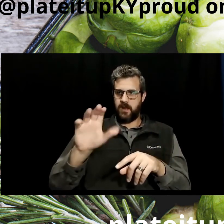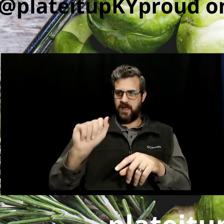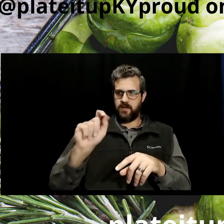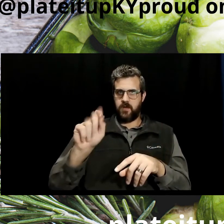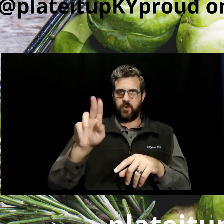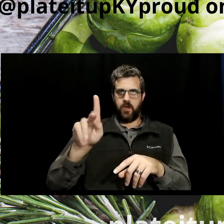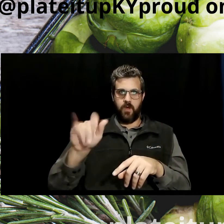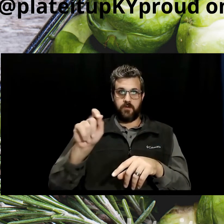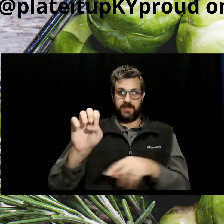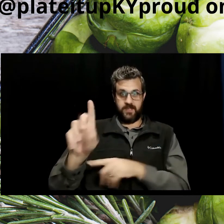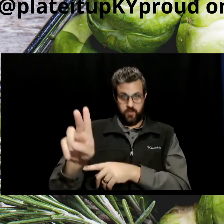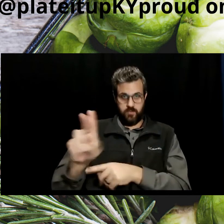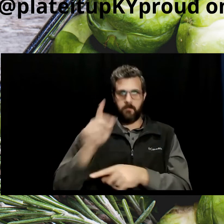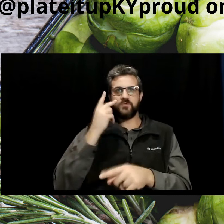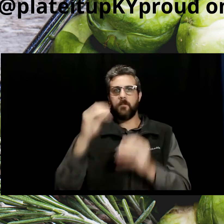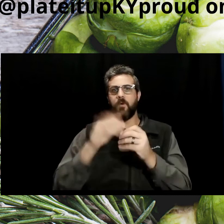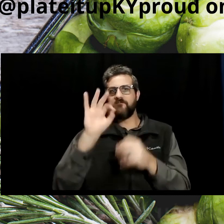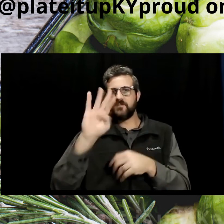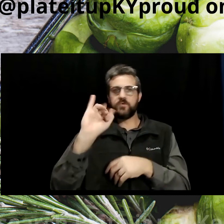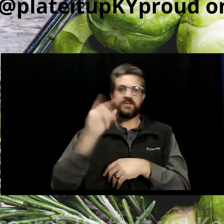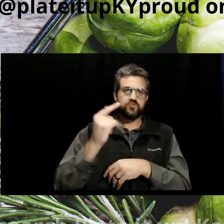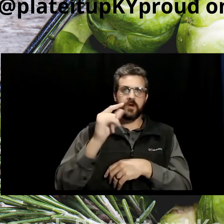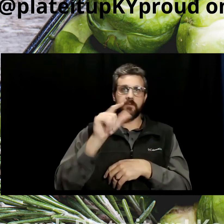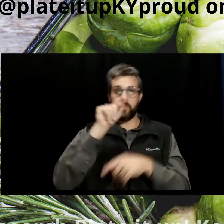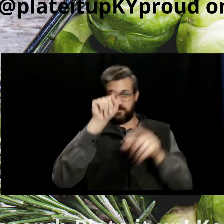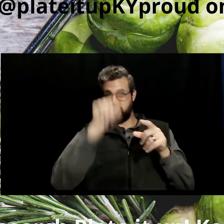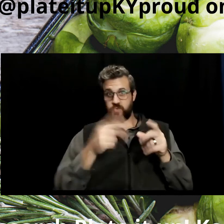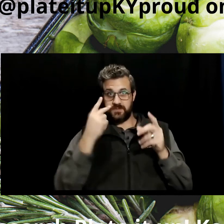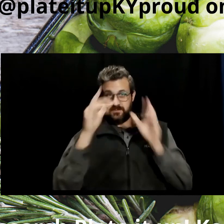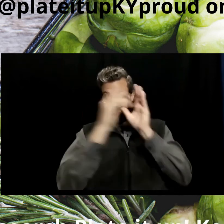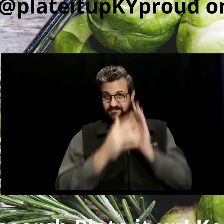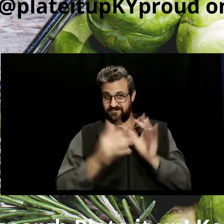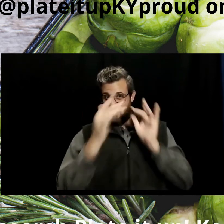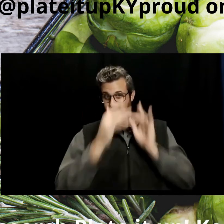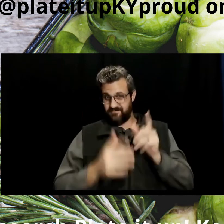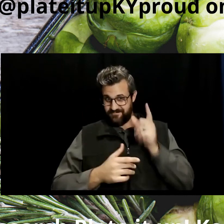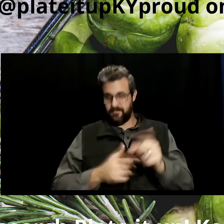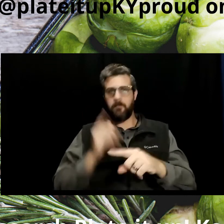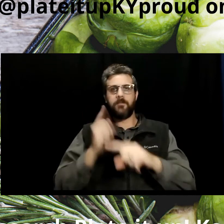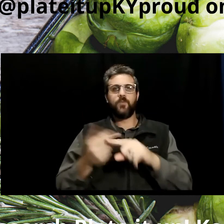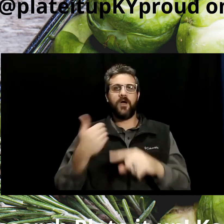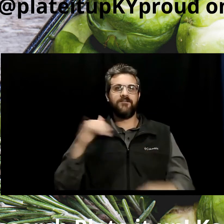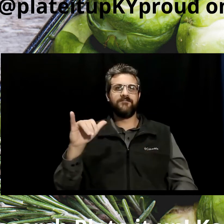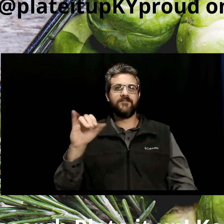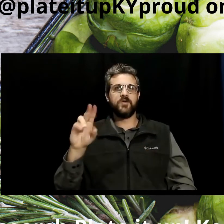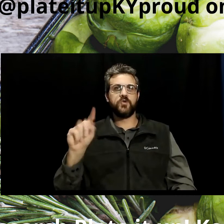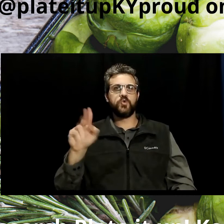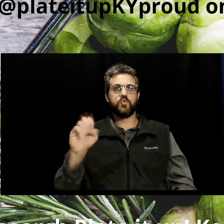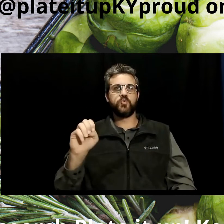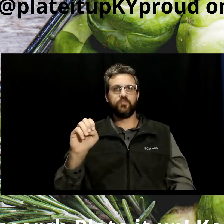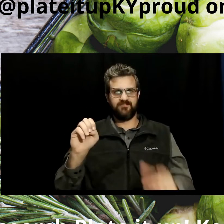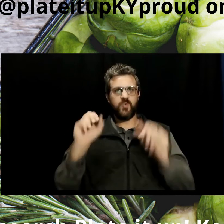but we have a YouTube channel. So if you simply search Plated Up Kentucky Proud, you'll see all kinds of videos with different